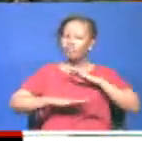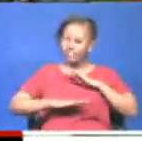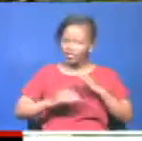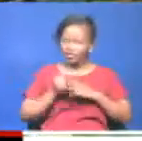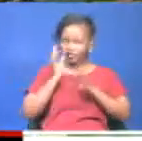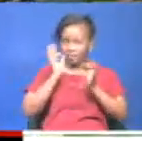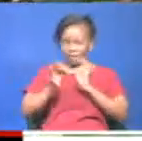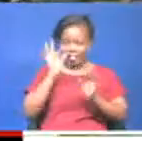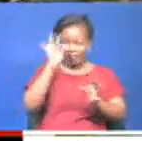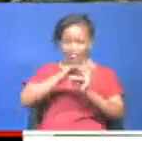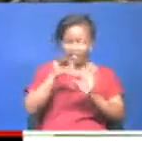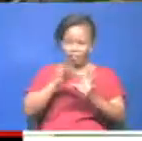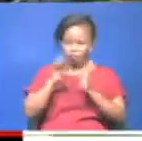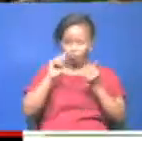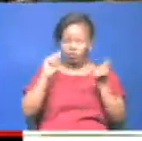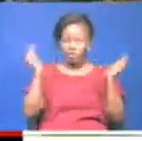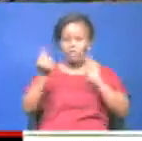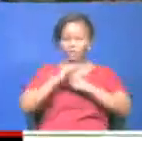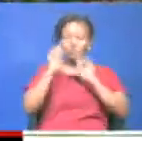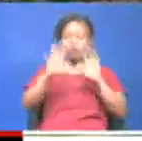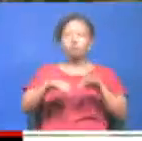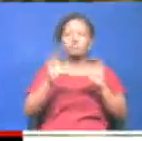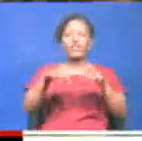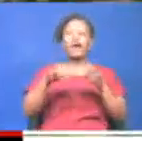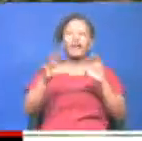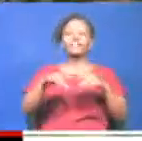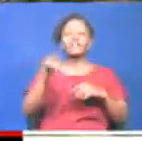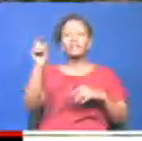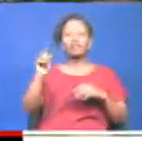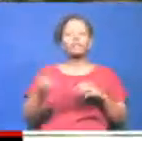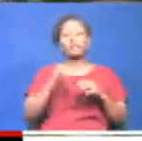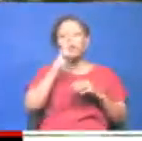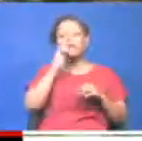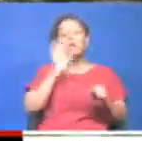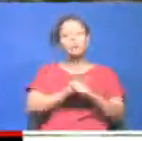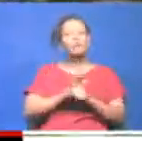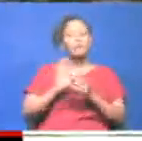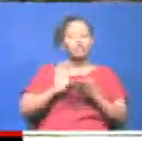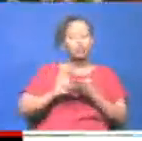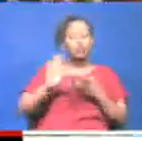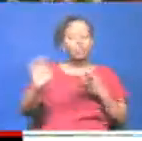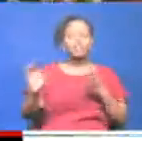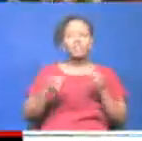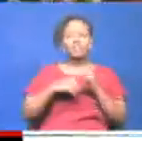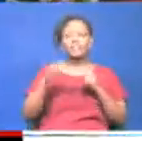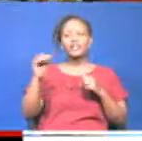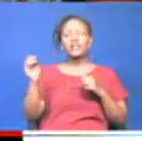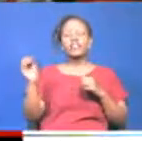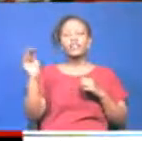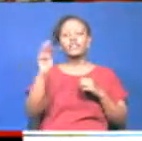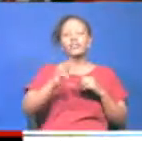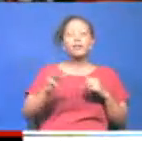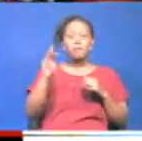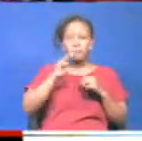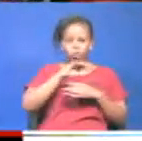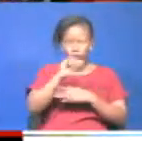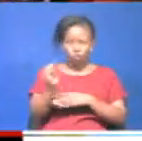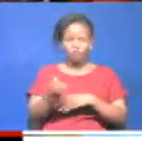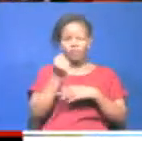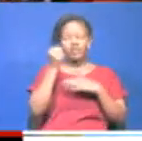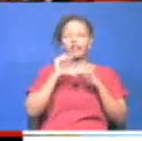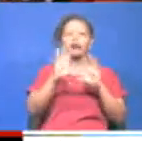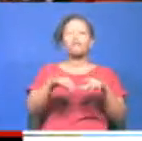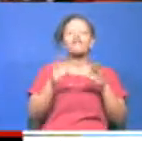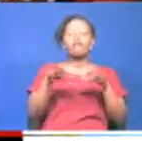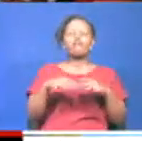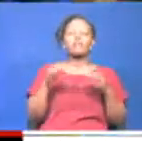will reform agriculture in the region, promising to set aside 600 million shillings to revive the cashew nuts industry to